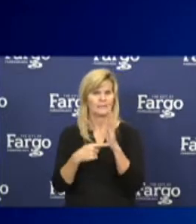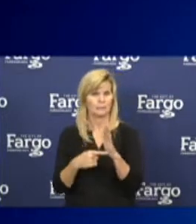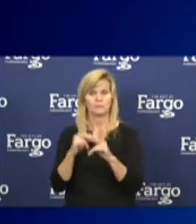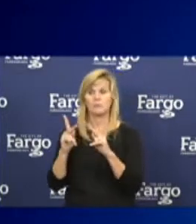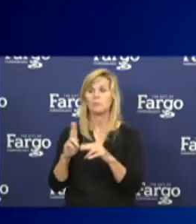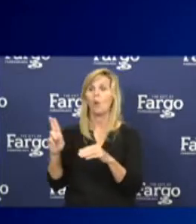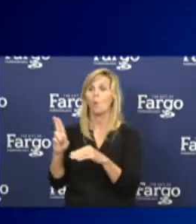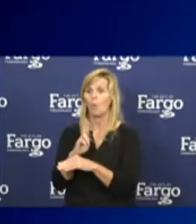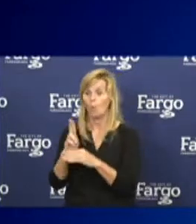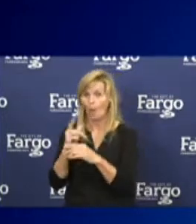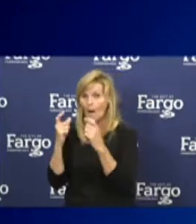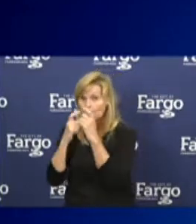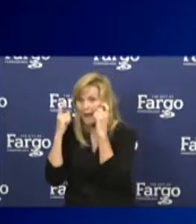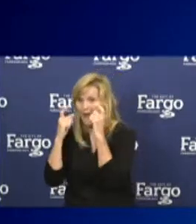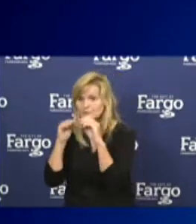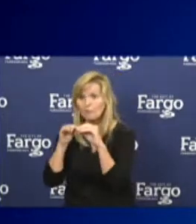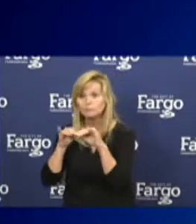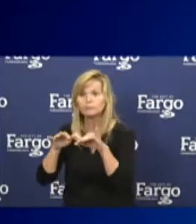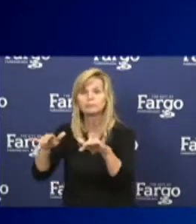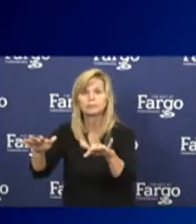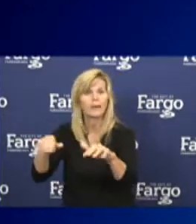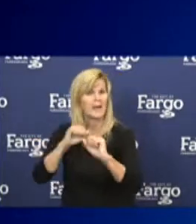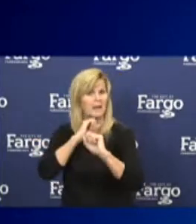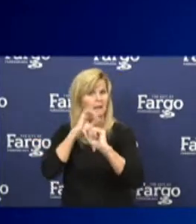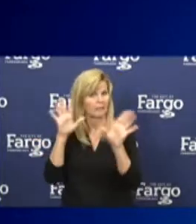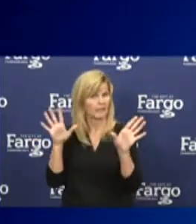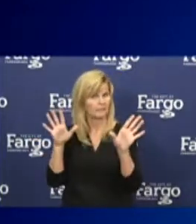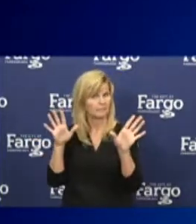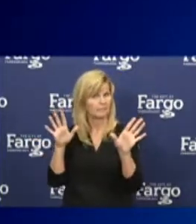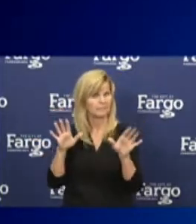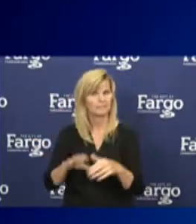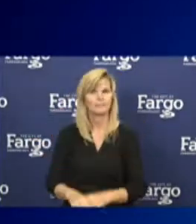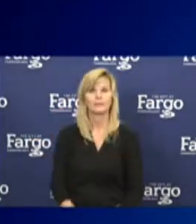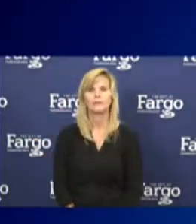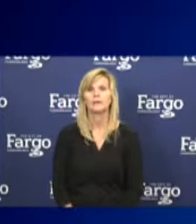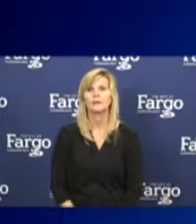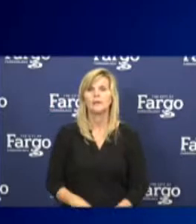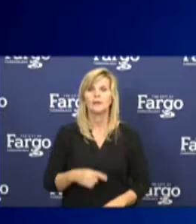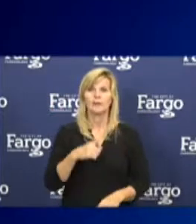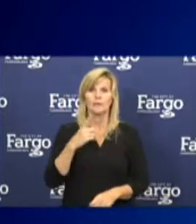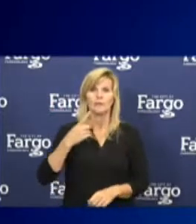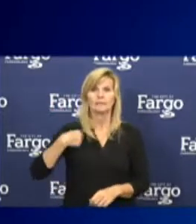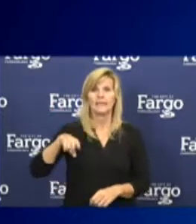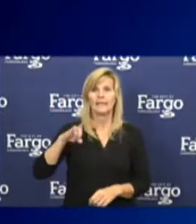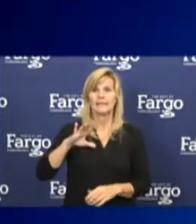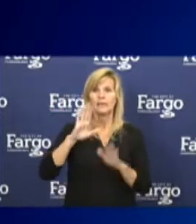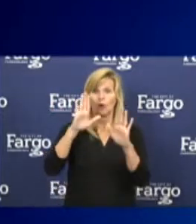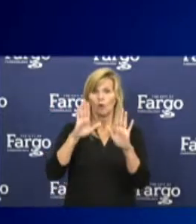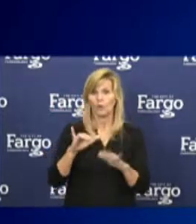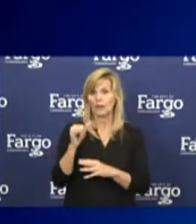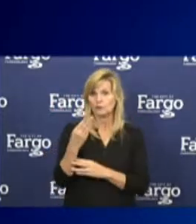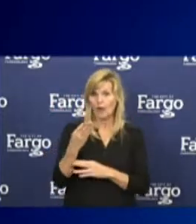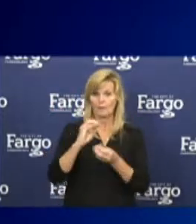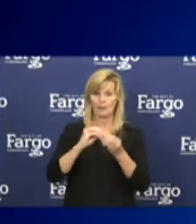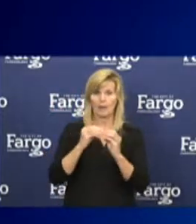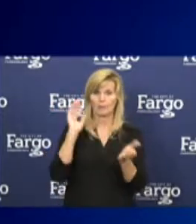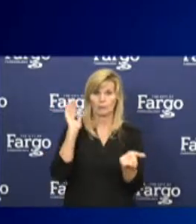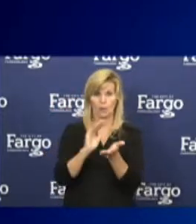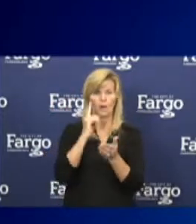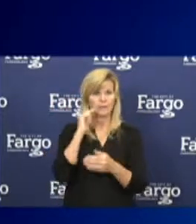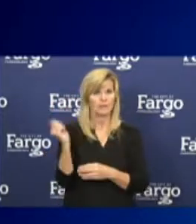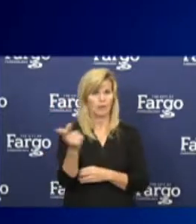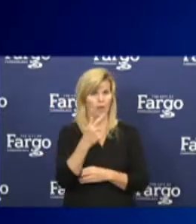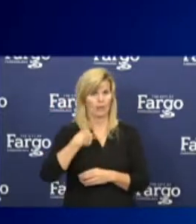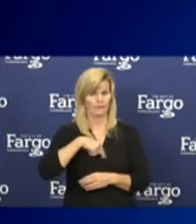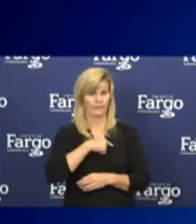did not communicate it to somebody else. Because we've done such a great job and kept our numbers low, I think all of us are